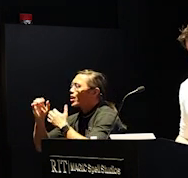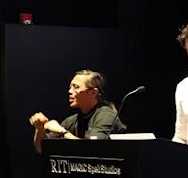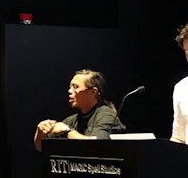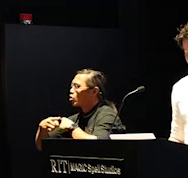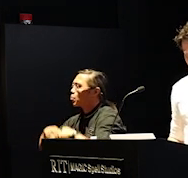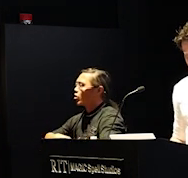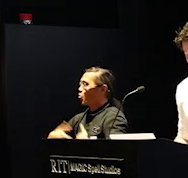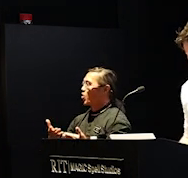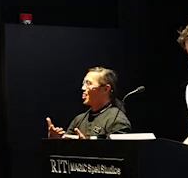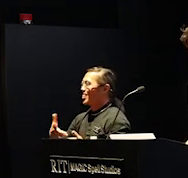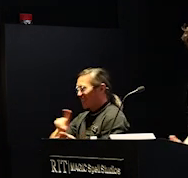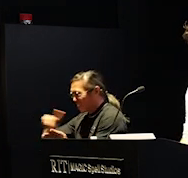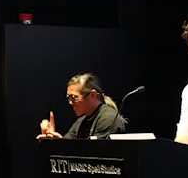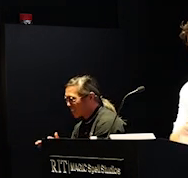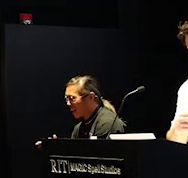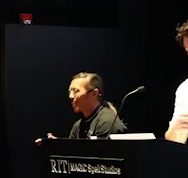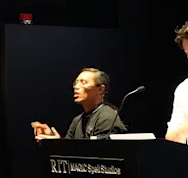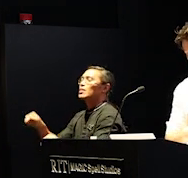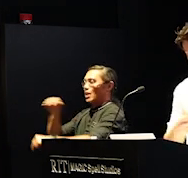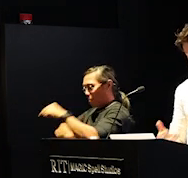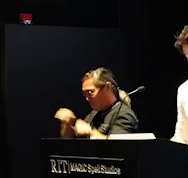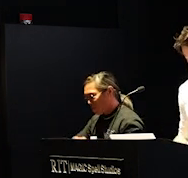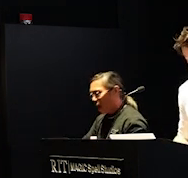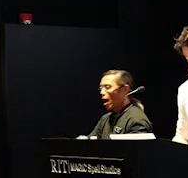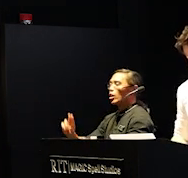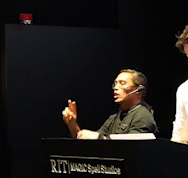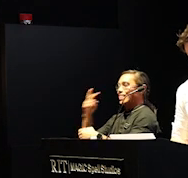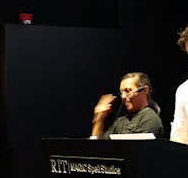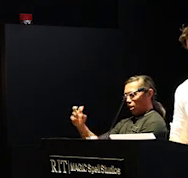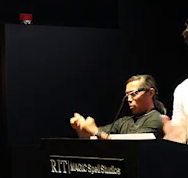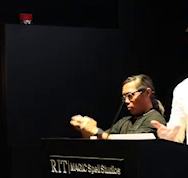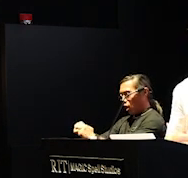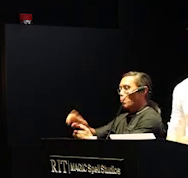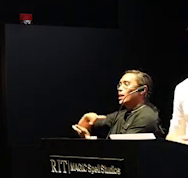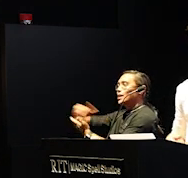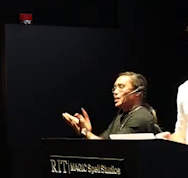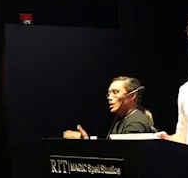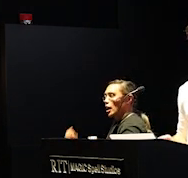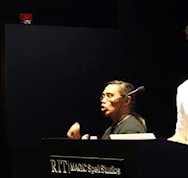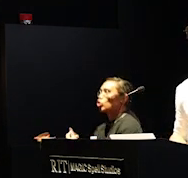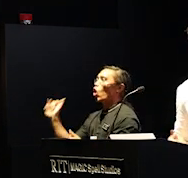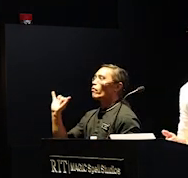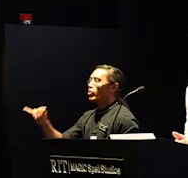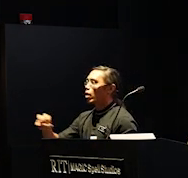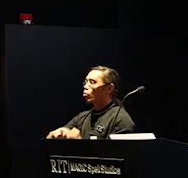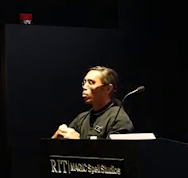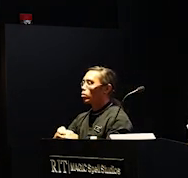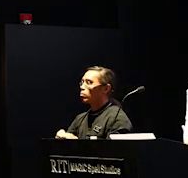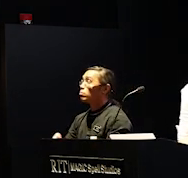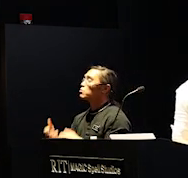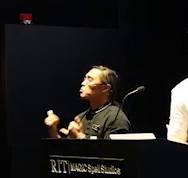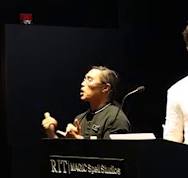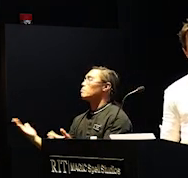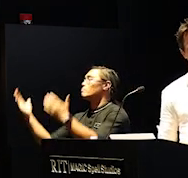These are projects that I got into right out of school, or I was involved in right out of